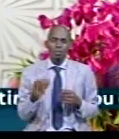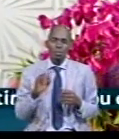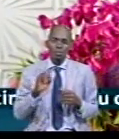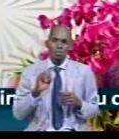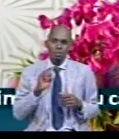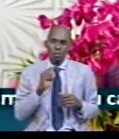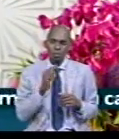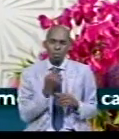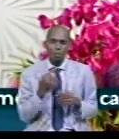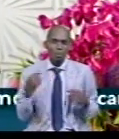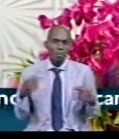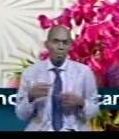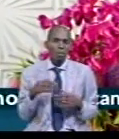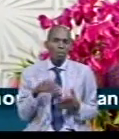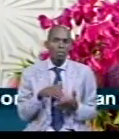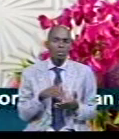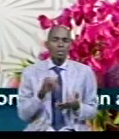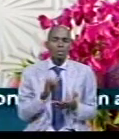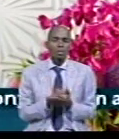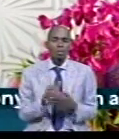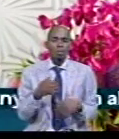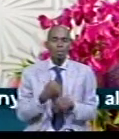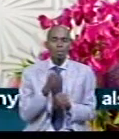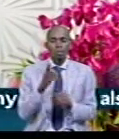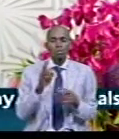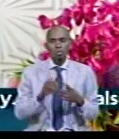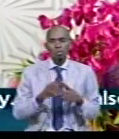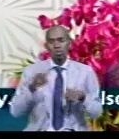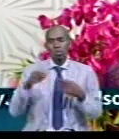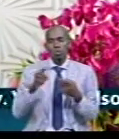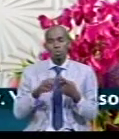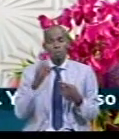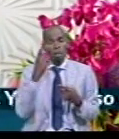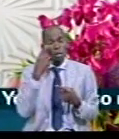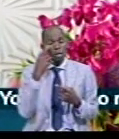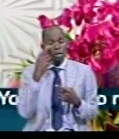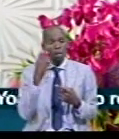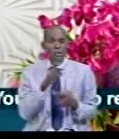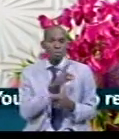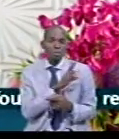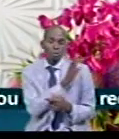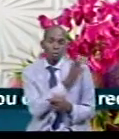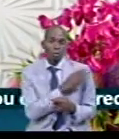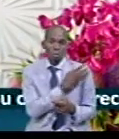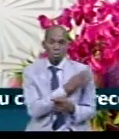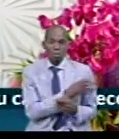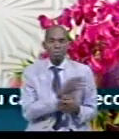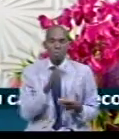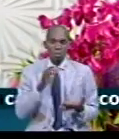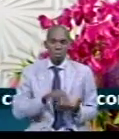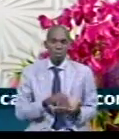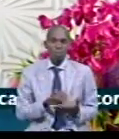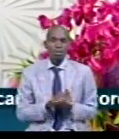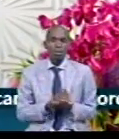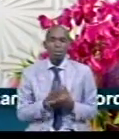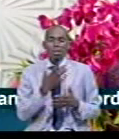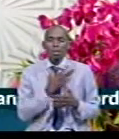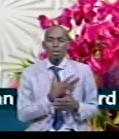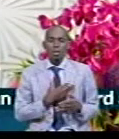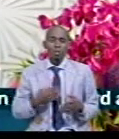me to visit the eye clinic for review. And during the course of the